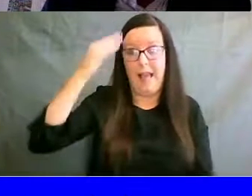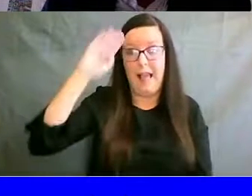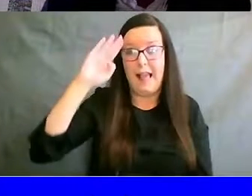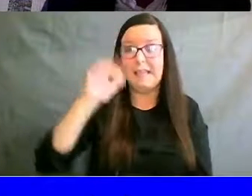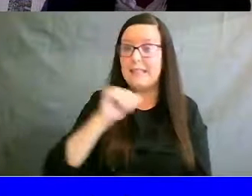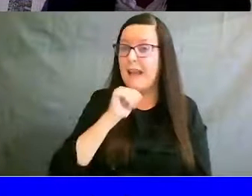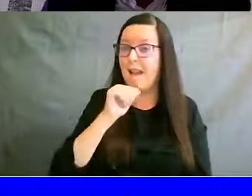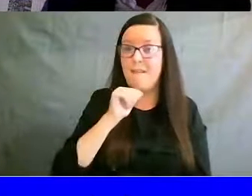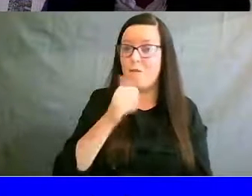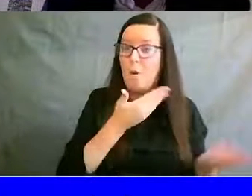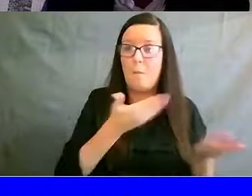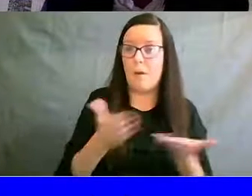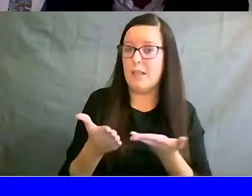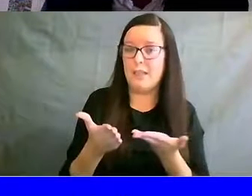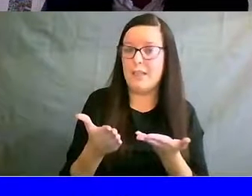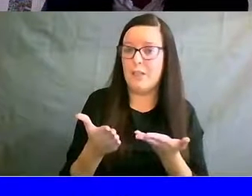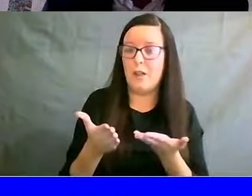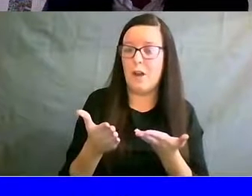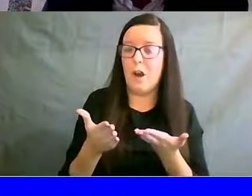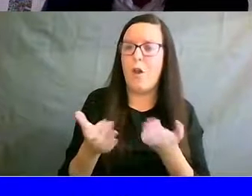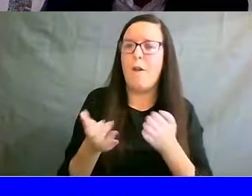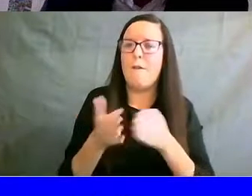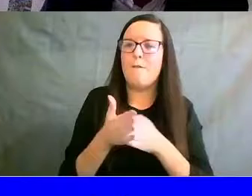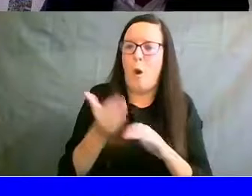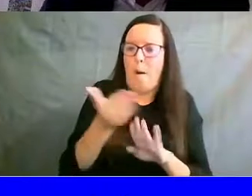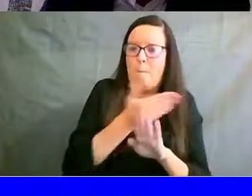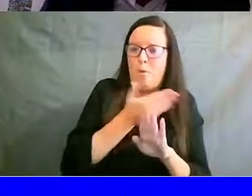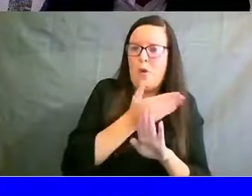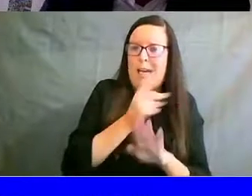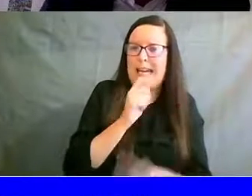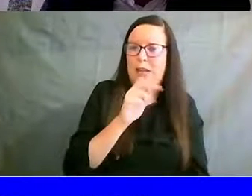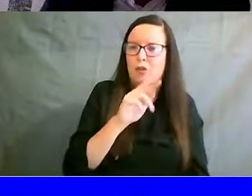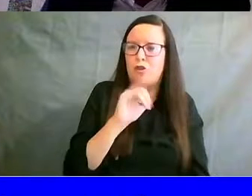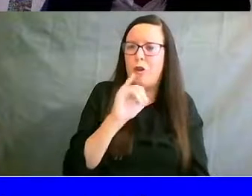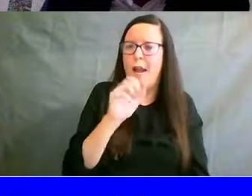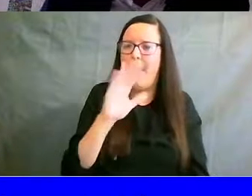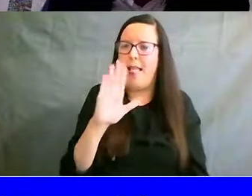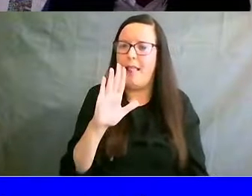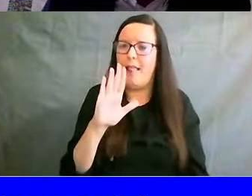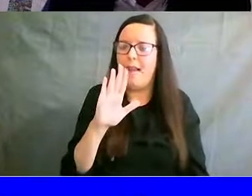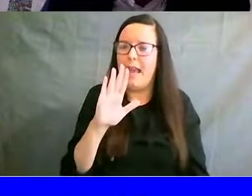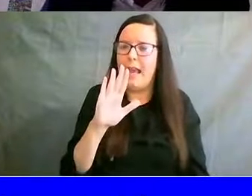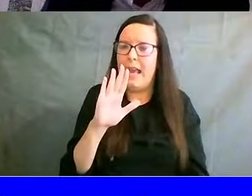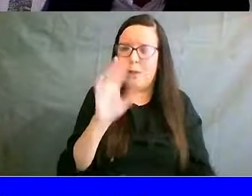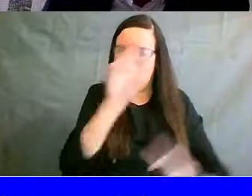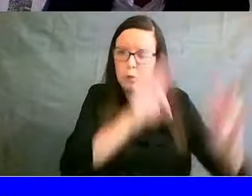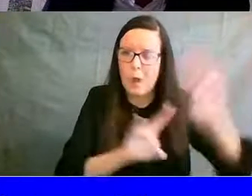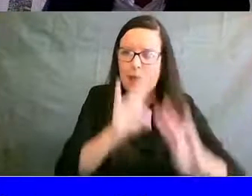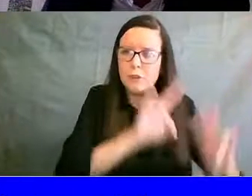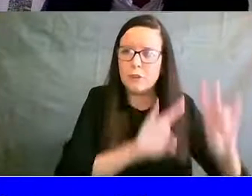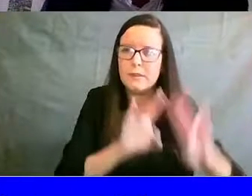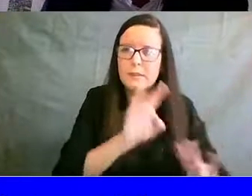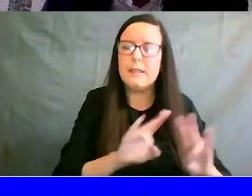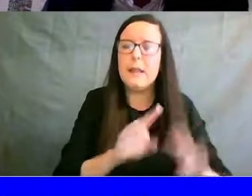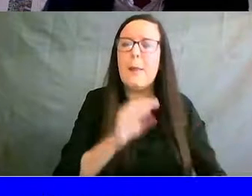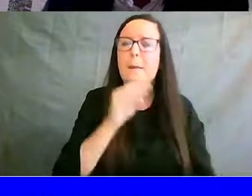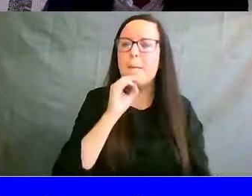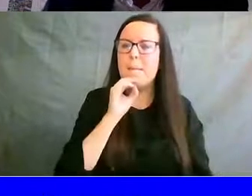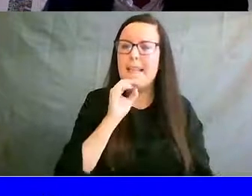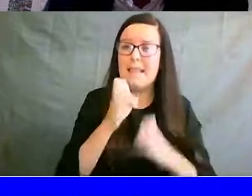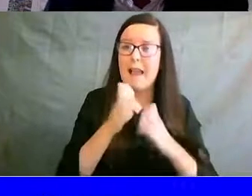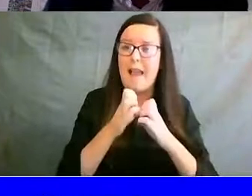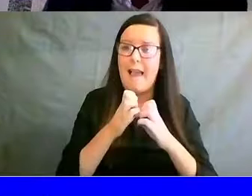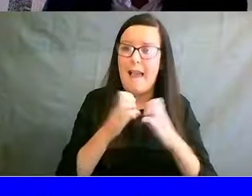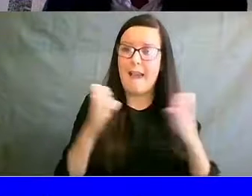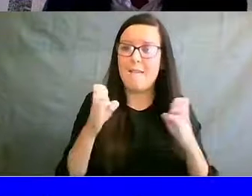present for allowing pre-trial cross-examination. It remains the case that every witness in Ireland must be available for